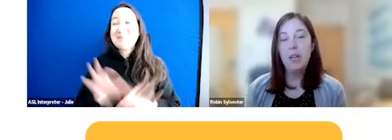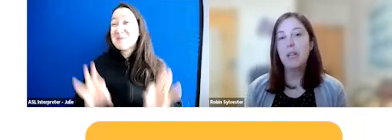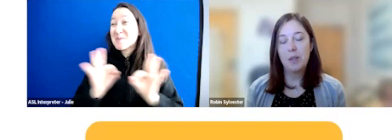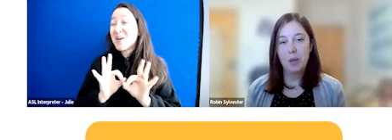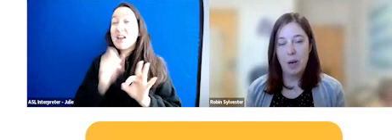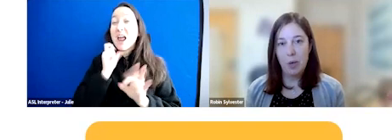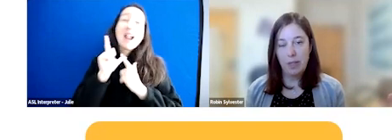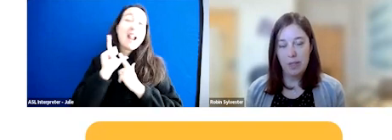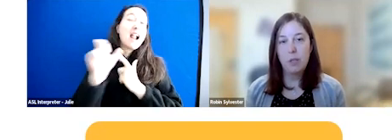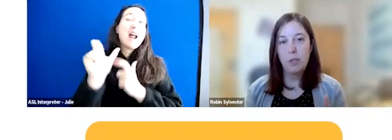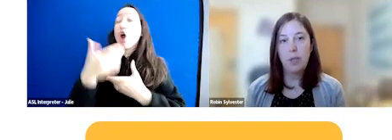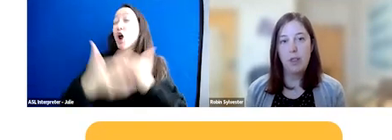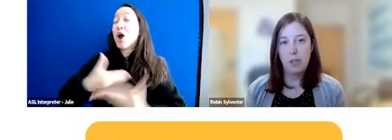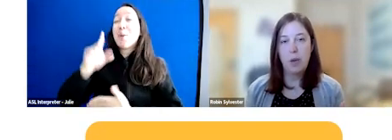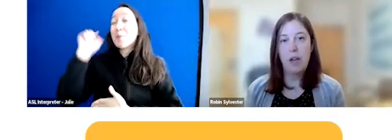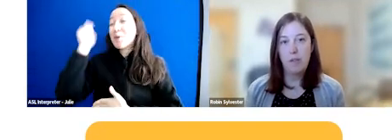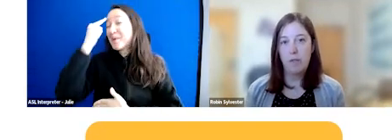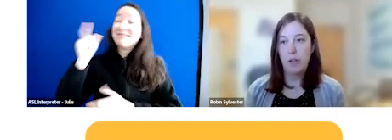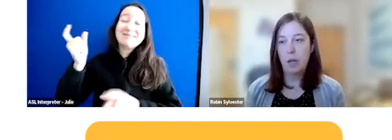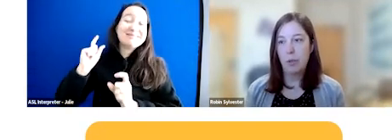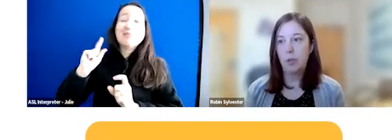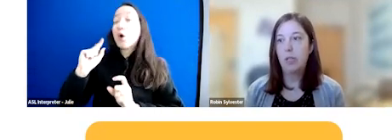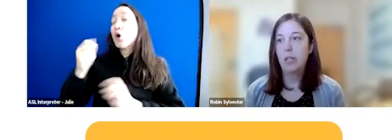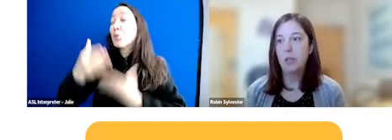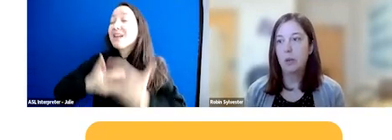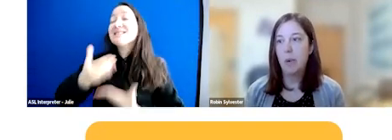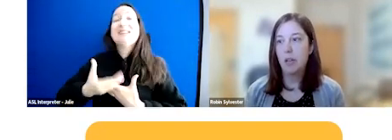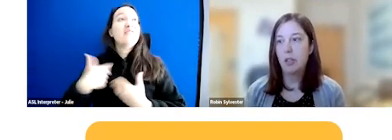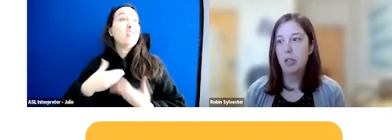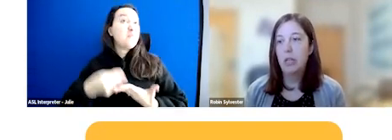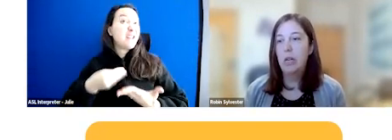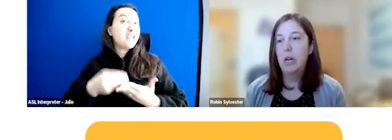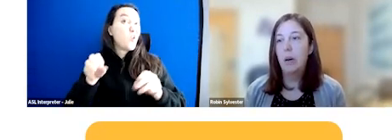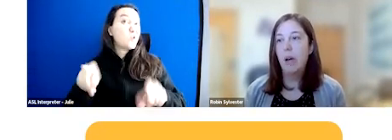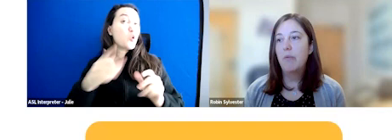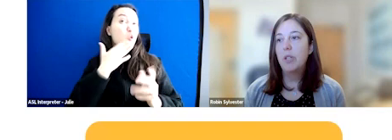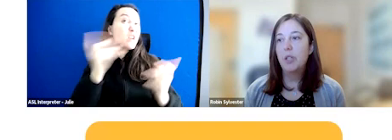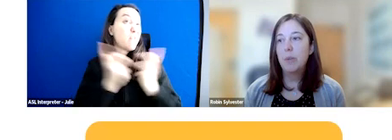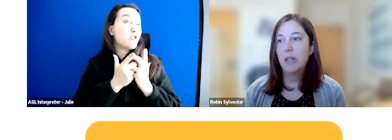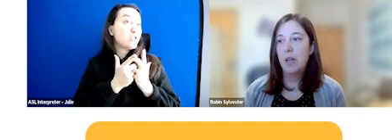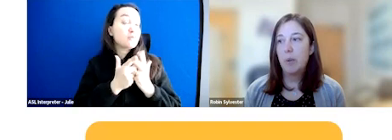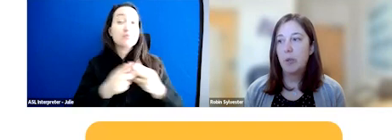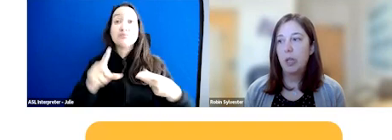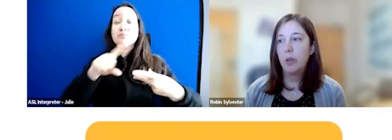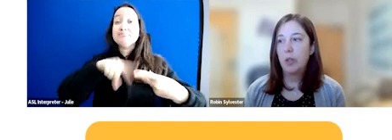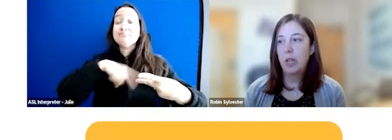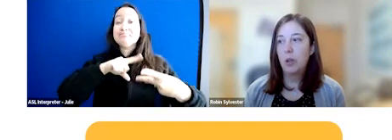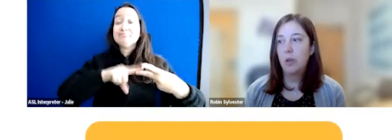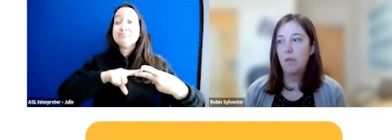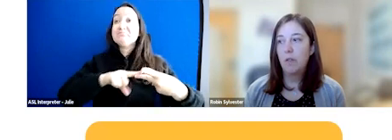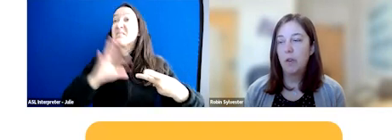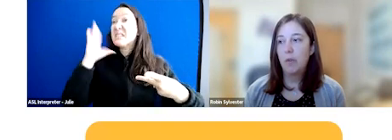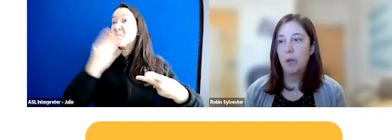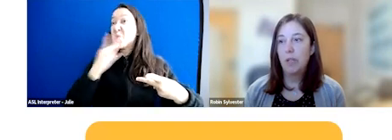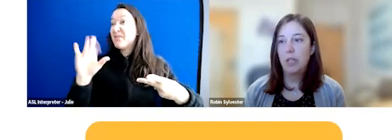go running into the grant process, but to really think, do I have a funding opportunity that's a good match? Have we determined that this opportunity looks like a